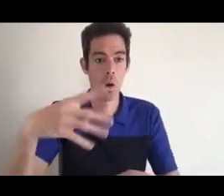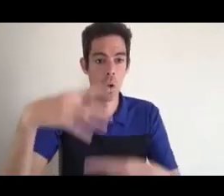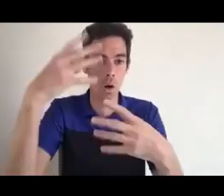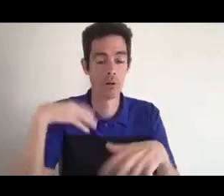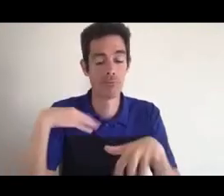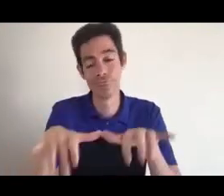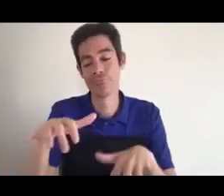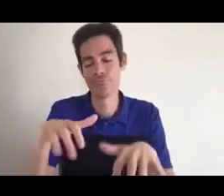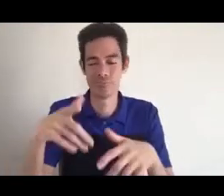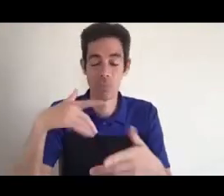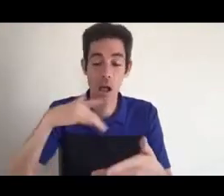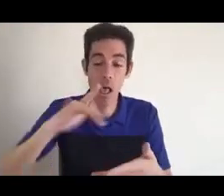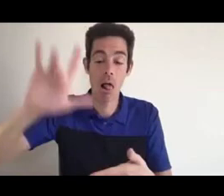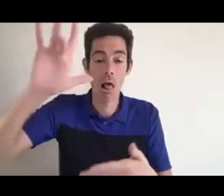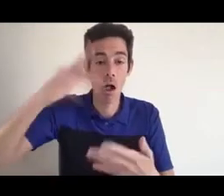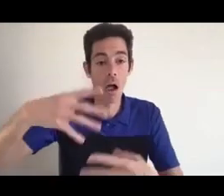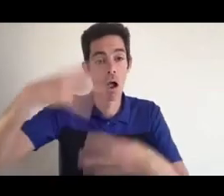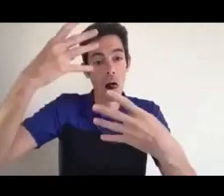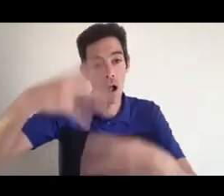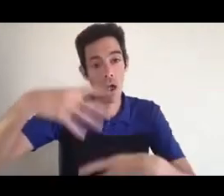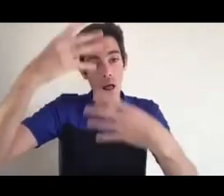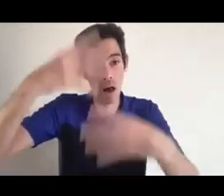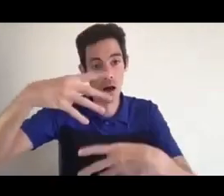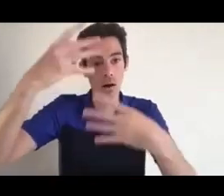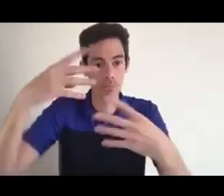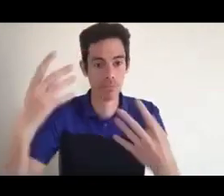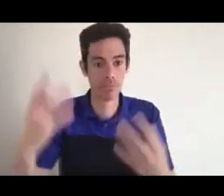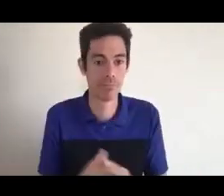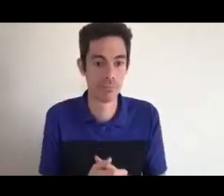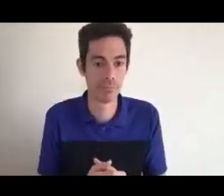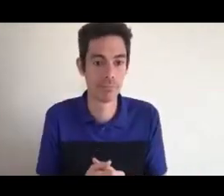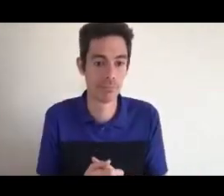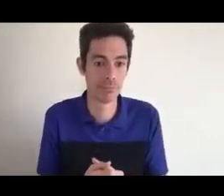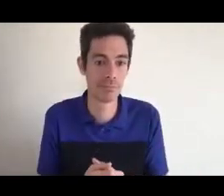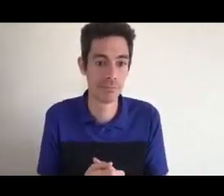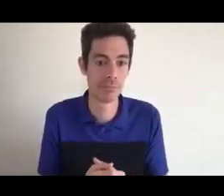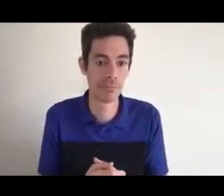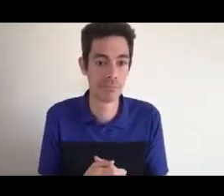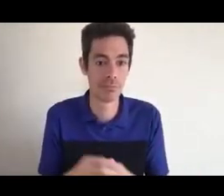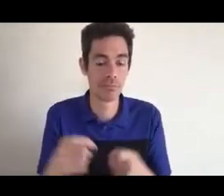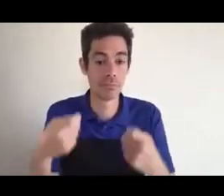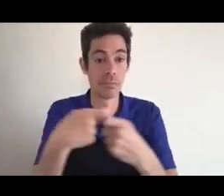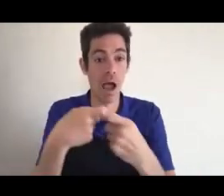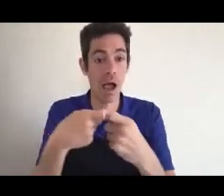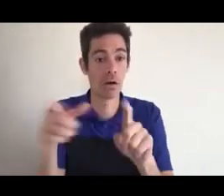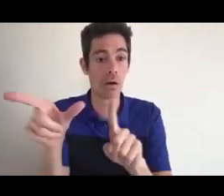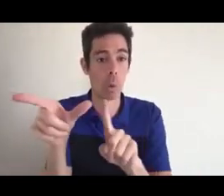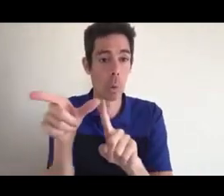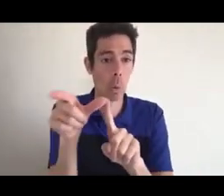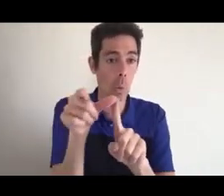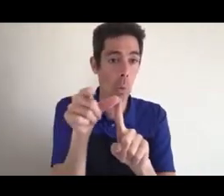alerts. Scroll is I'm typing something, I'm scrolling through with the 4 hands.